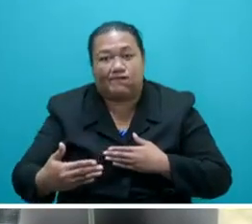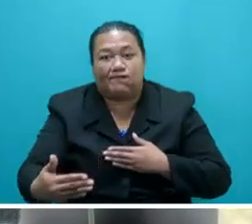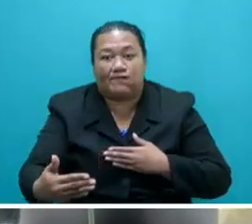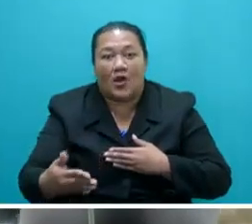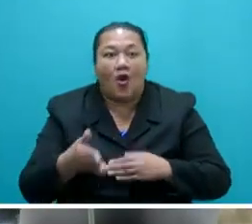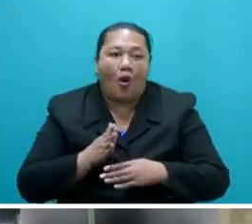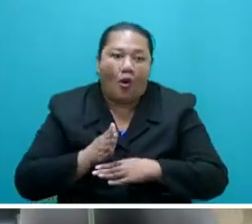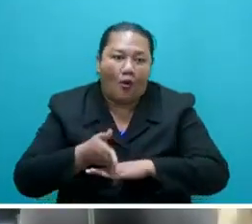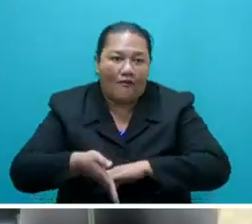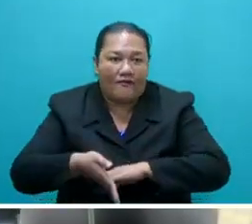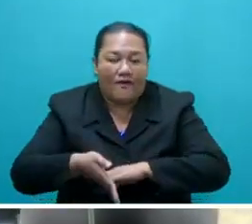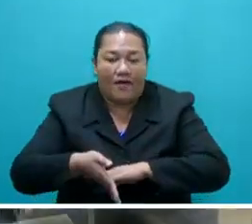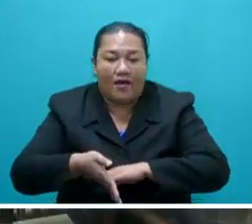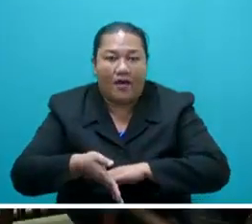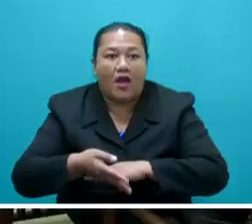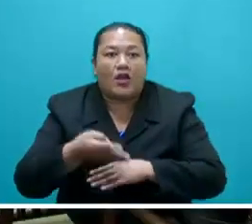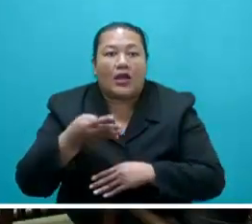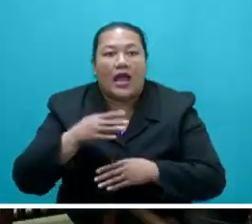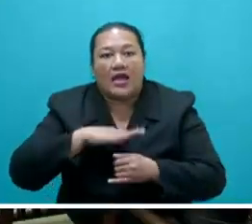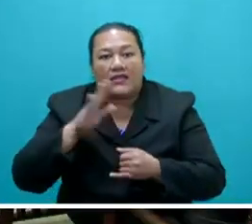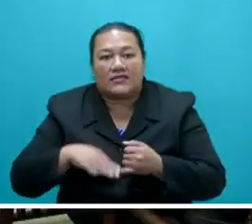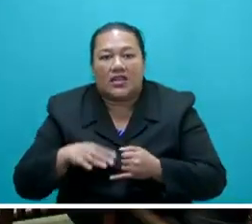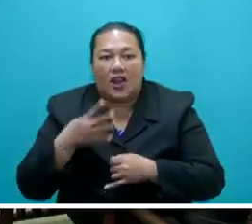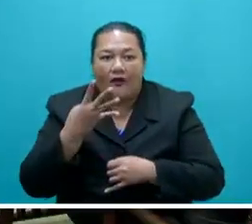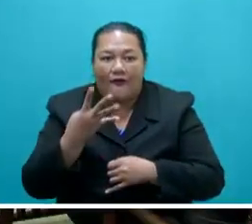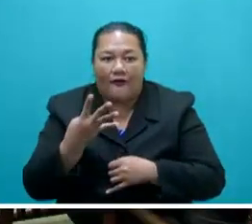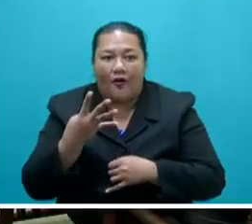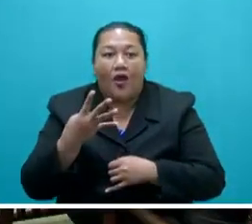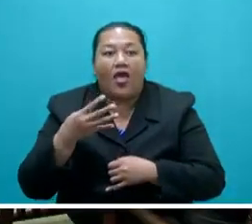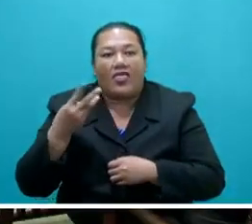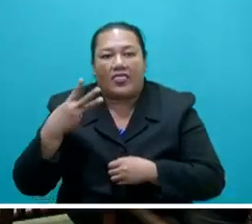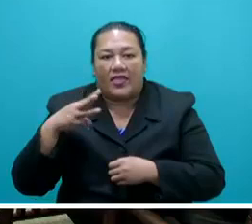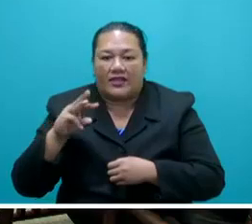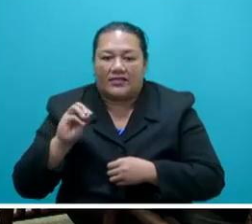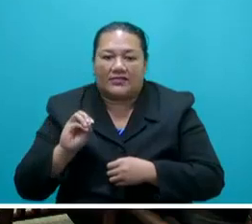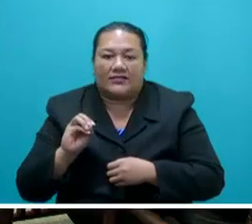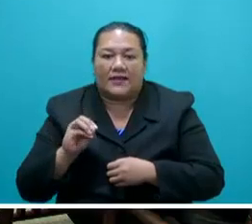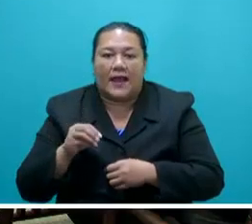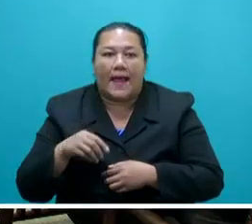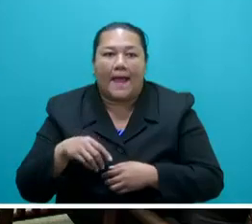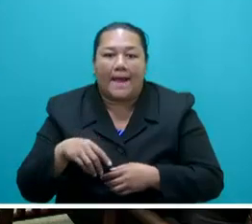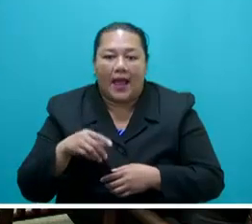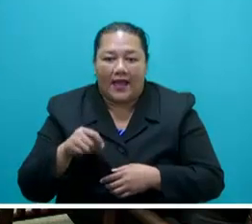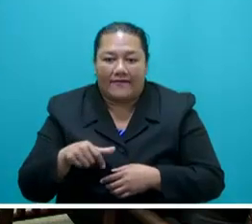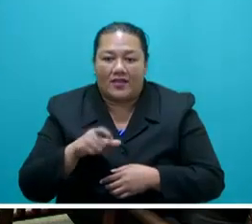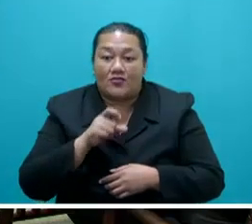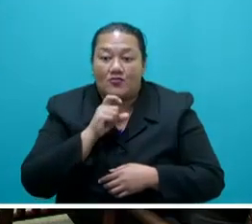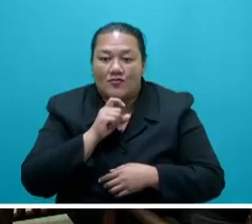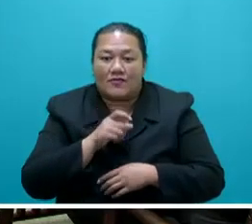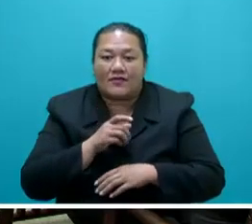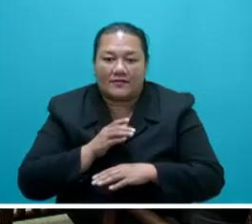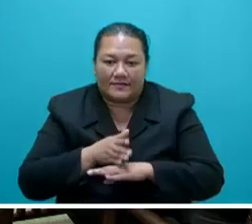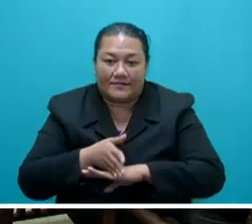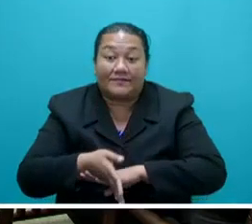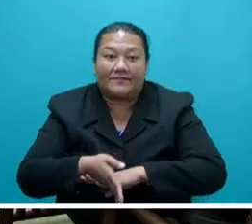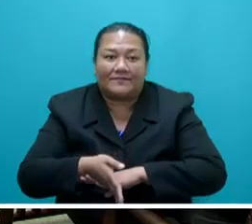sir. I thank the Honourable Leader of Government.